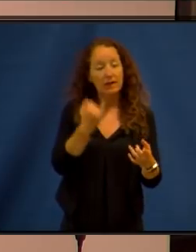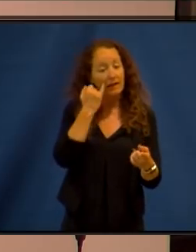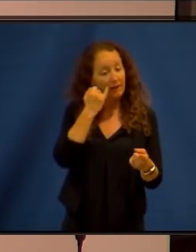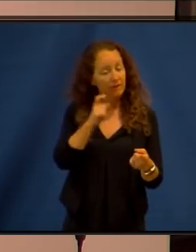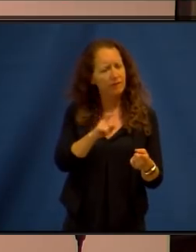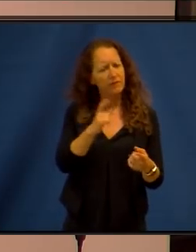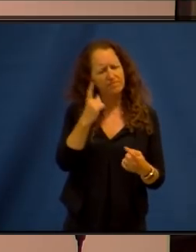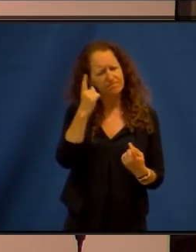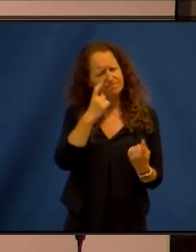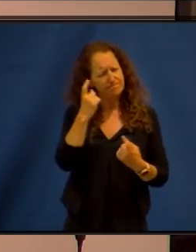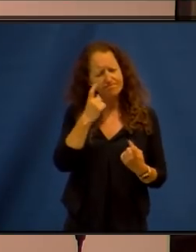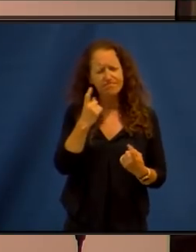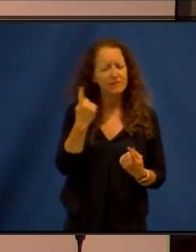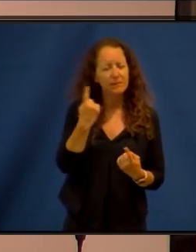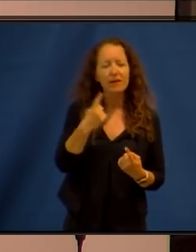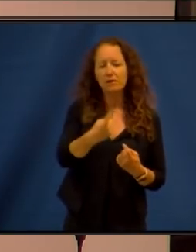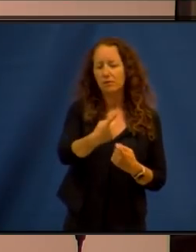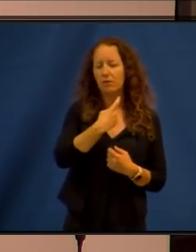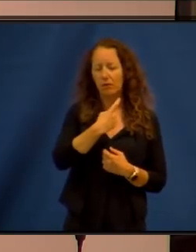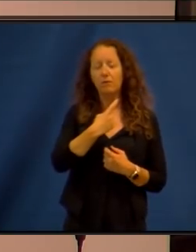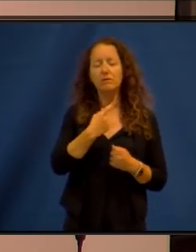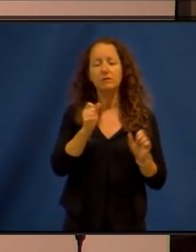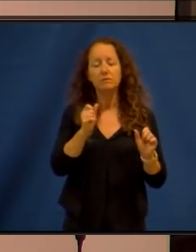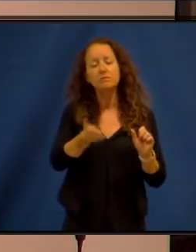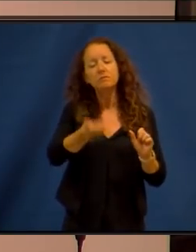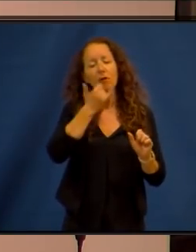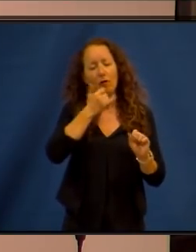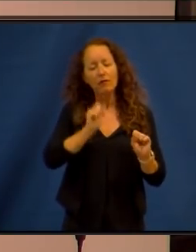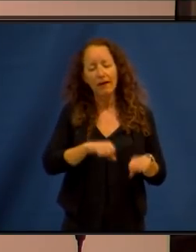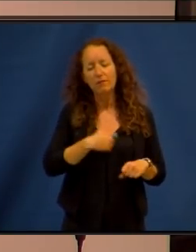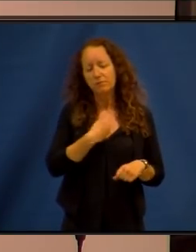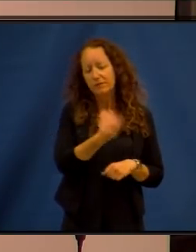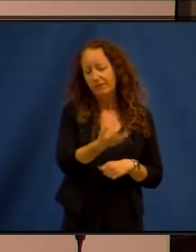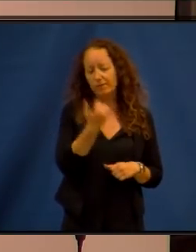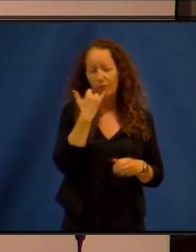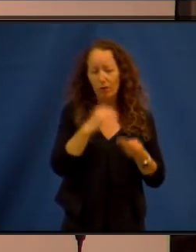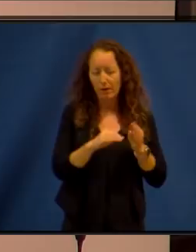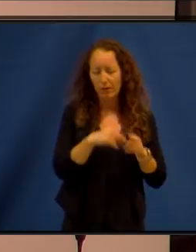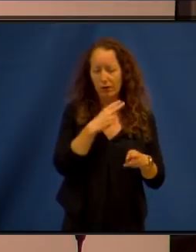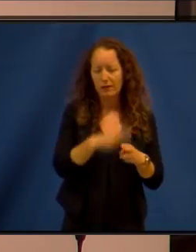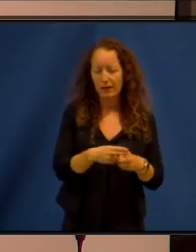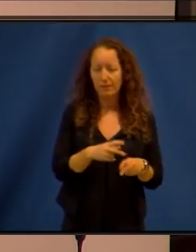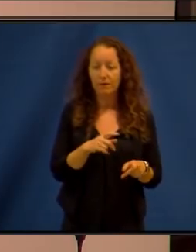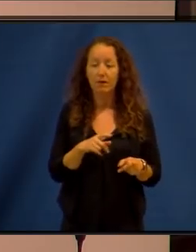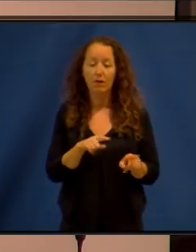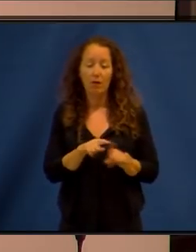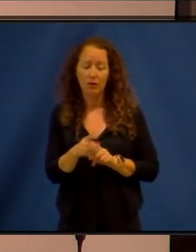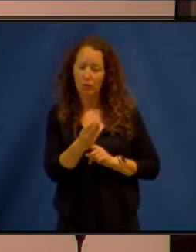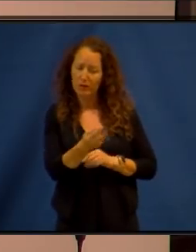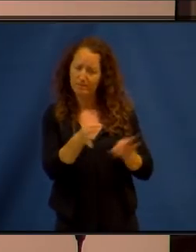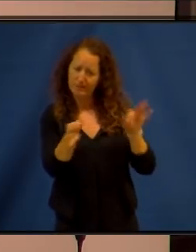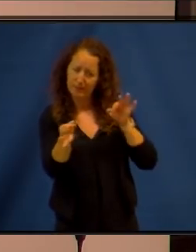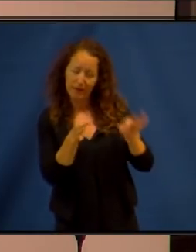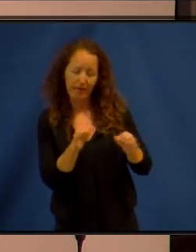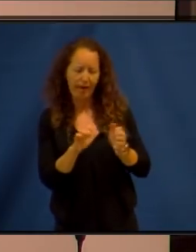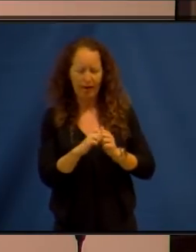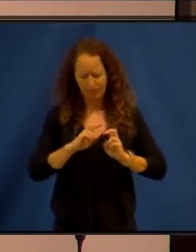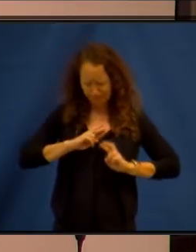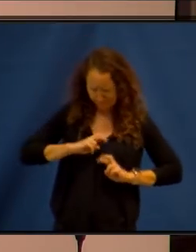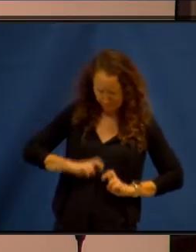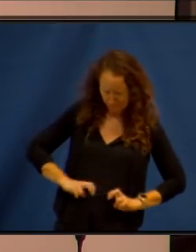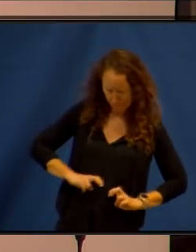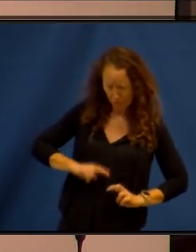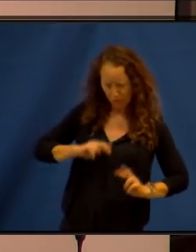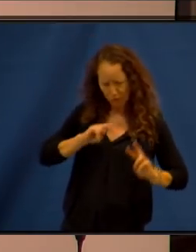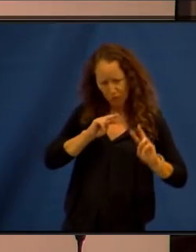can contact us back. And they're also monitoring for symptoms. They're given guidance to monitor for symptoms in case they were exposed and that they can